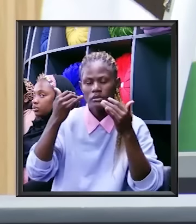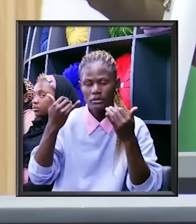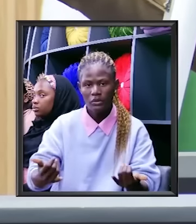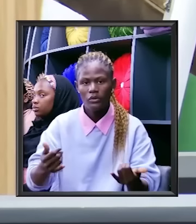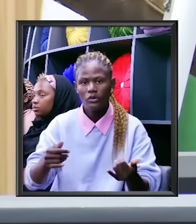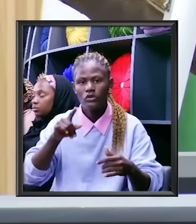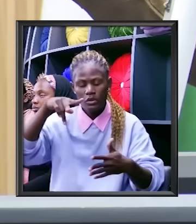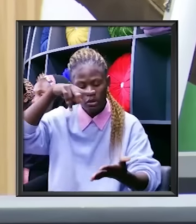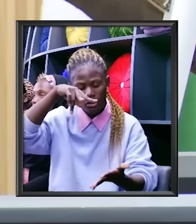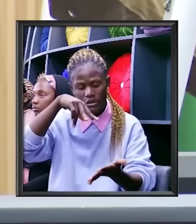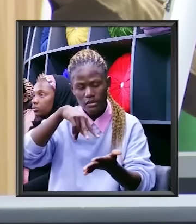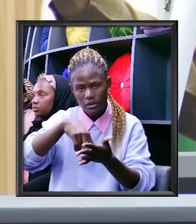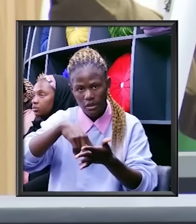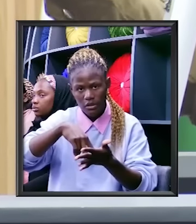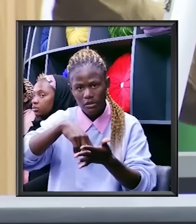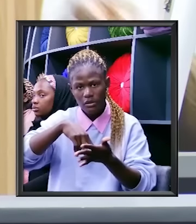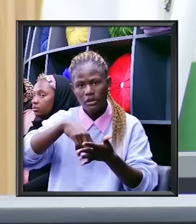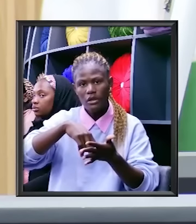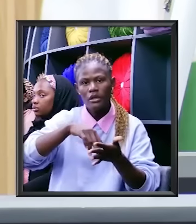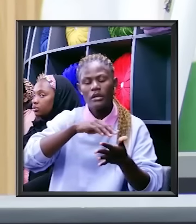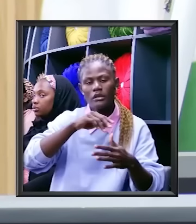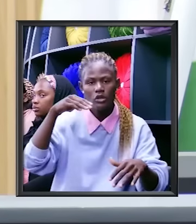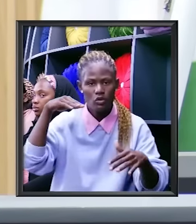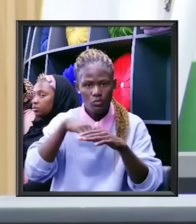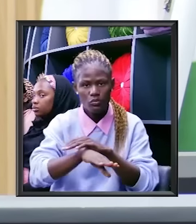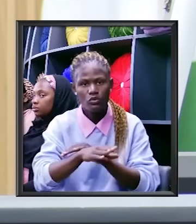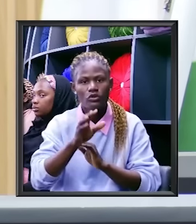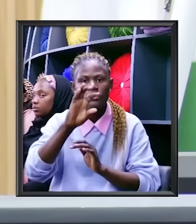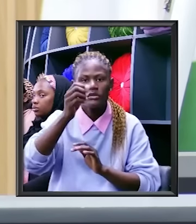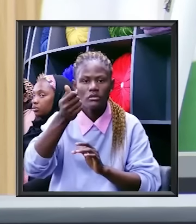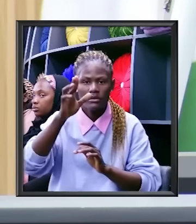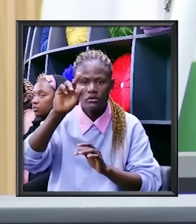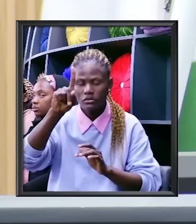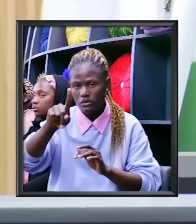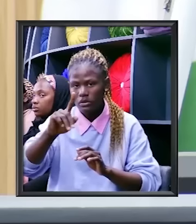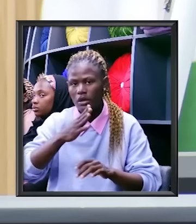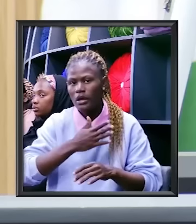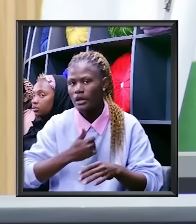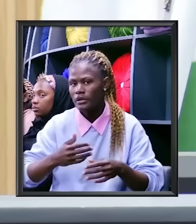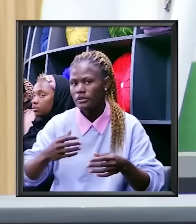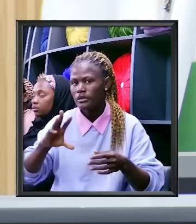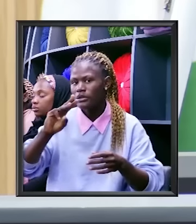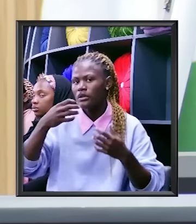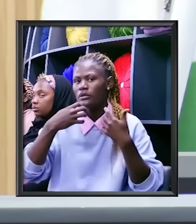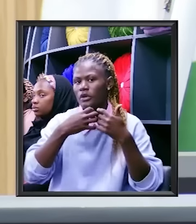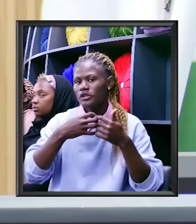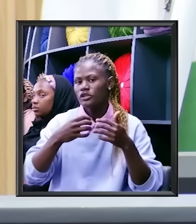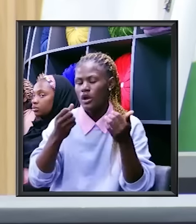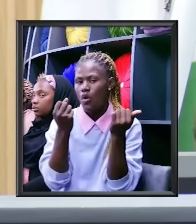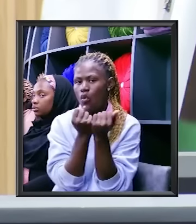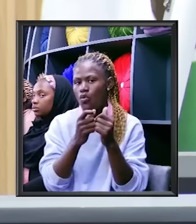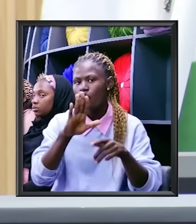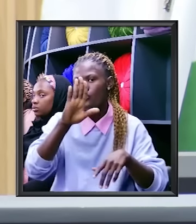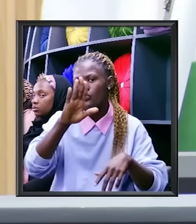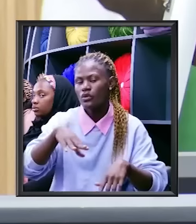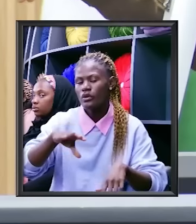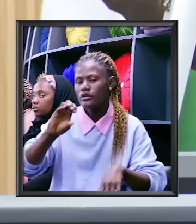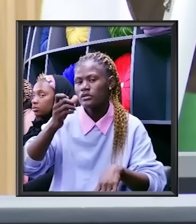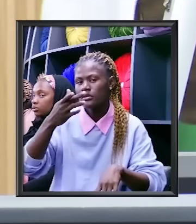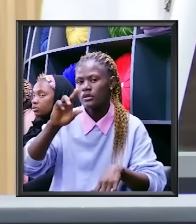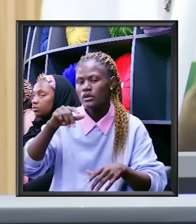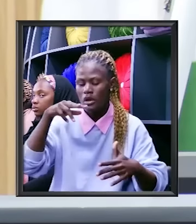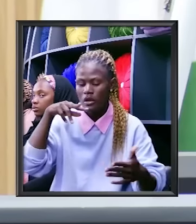You can't stand in front of the ATM machine. You slot in your card. The machine can't hold back your card. And then you there